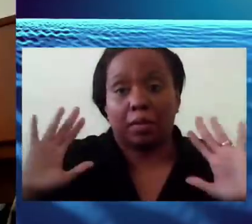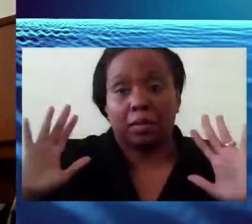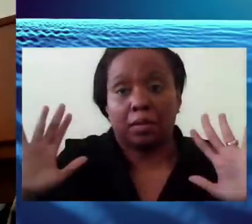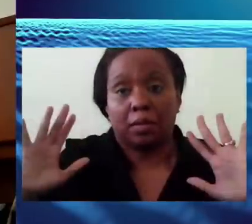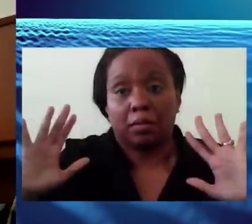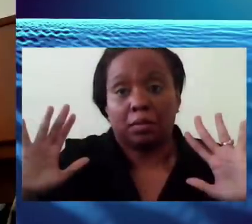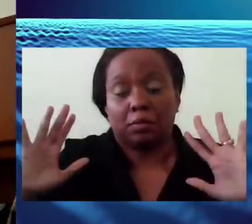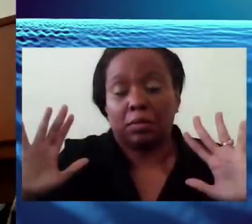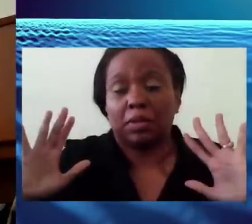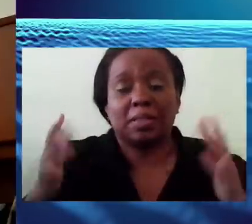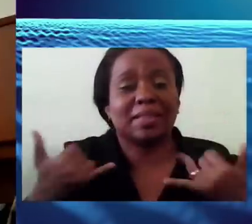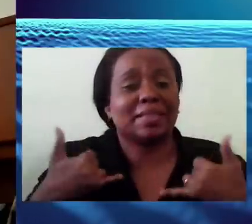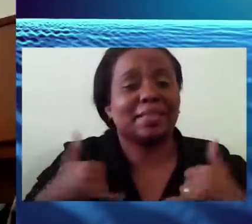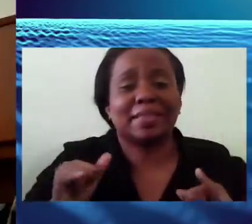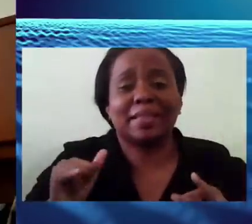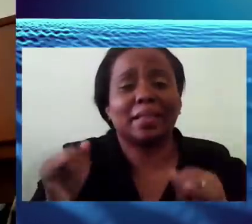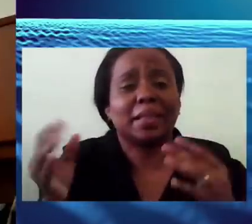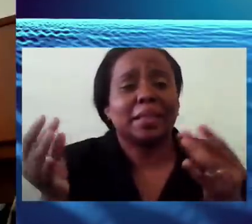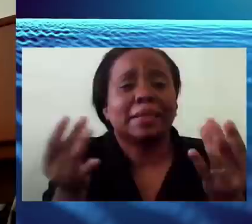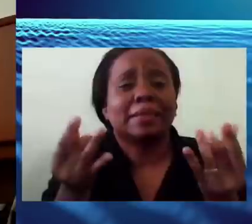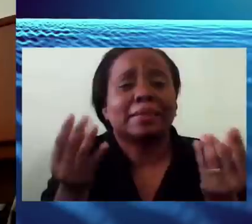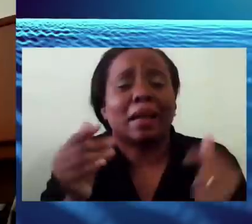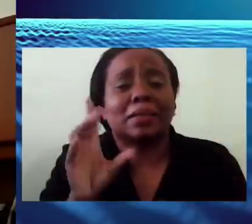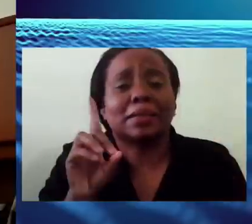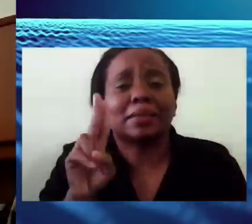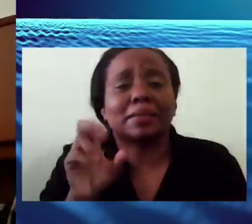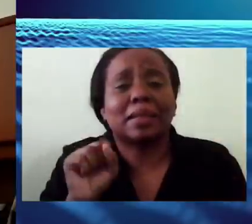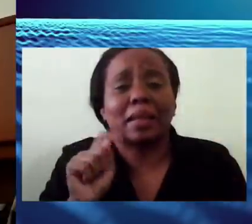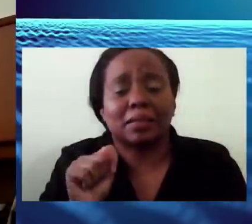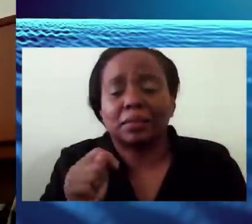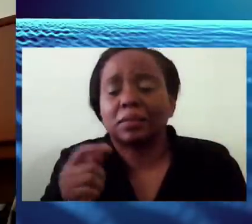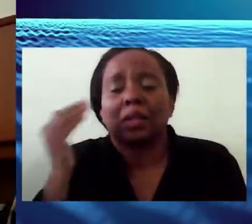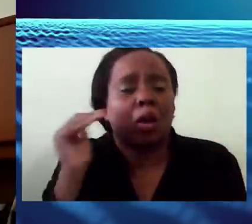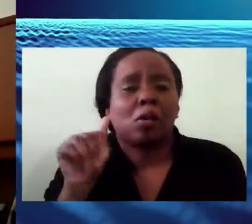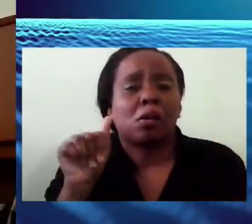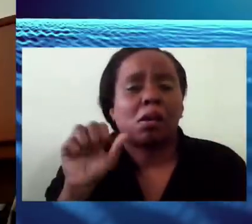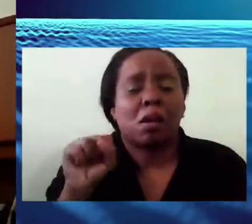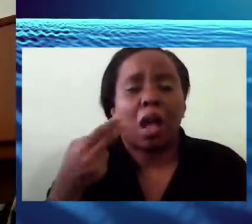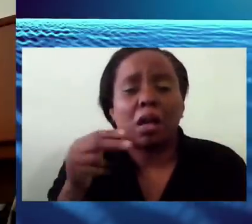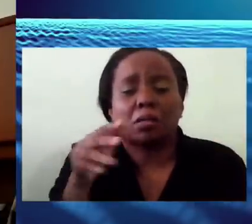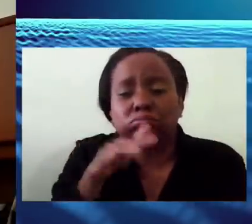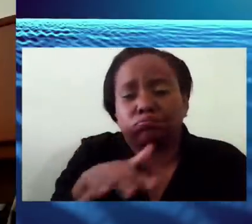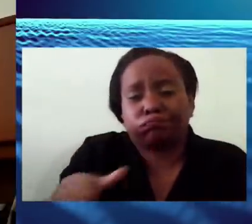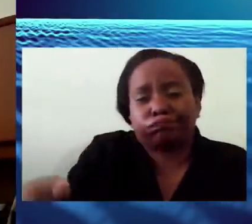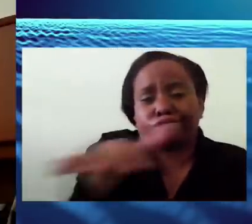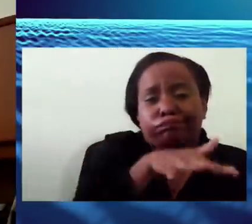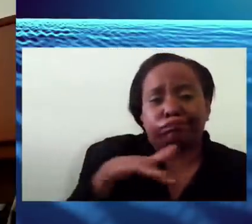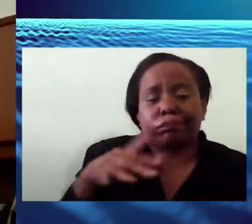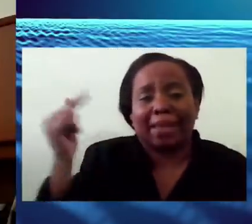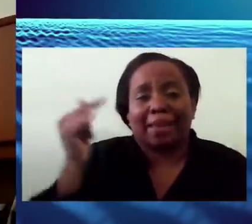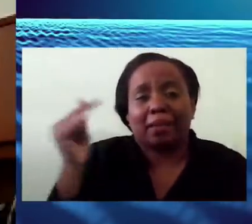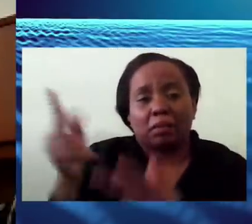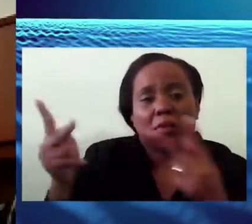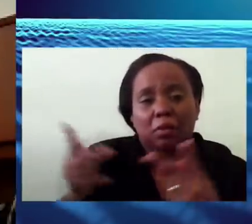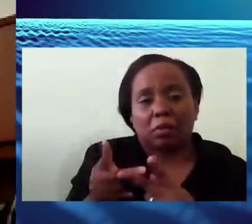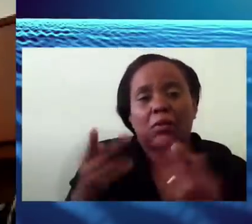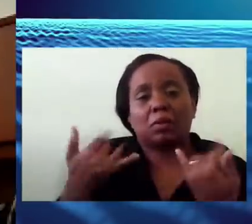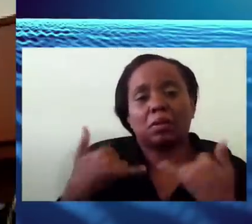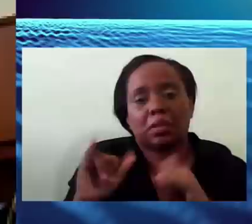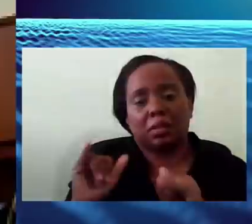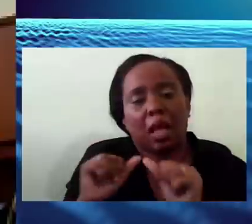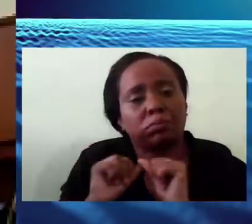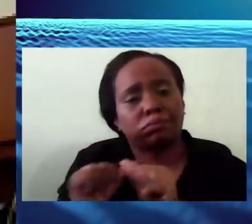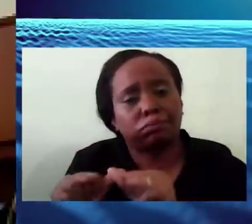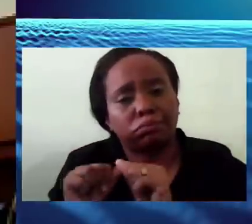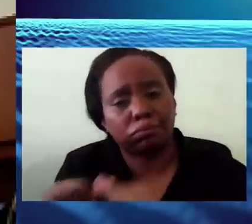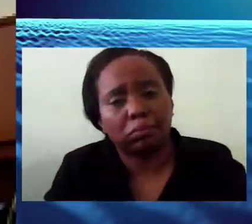dust continues to blow as the ash has settled all around the perimeter of the airport as well. And so it will be a continuous process to ensure that we keep not